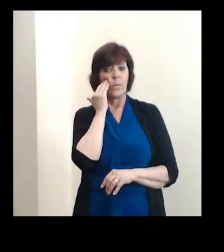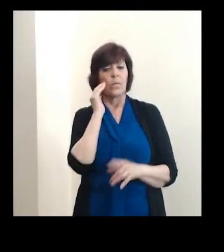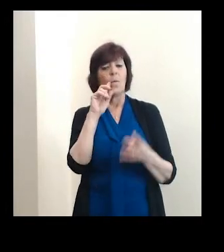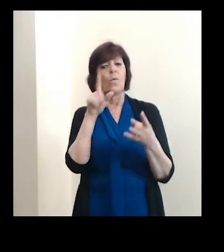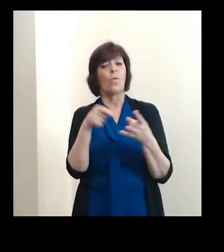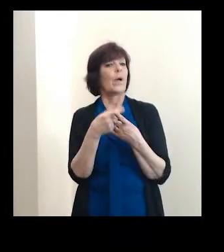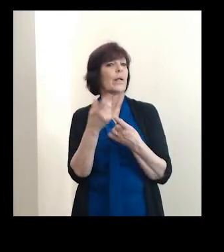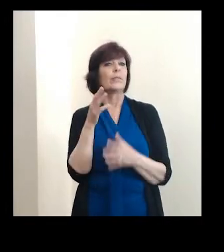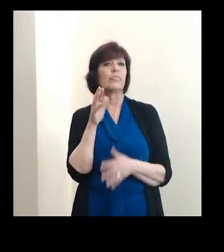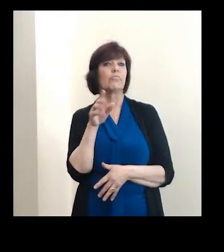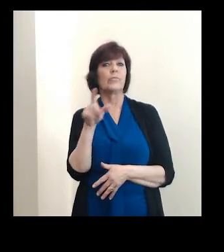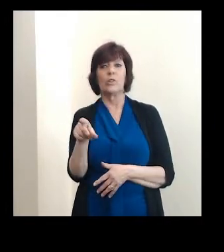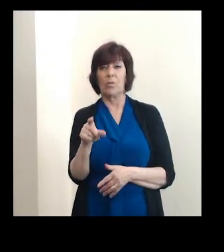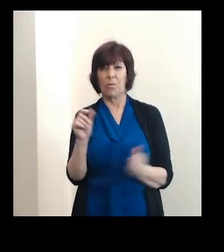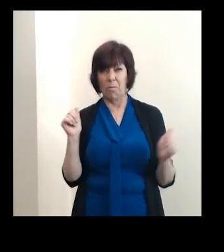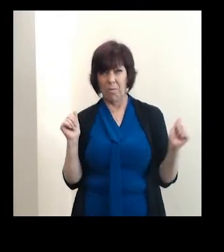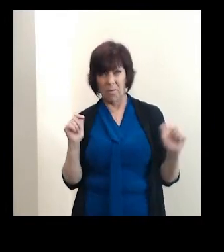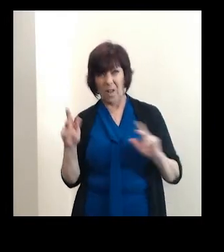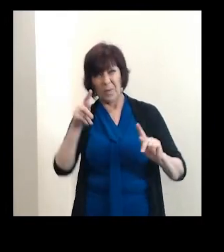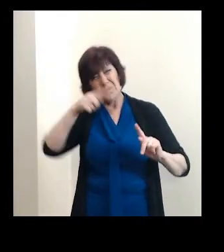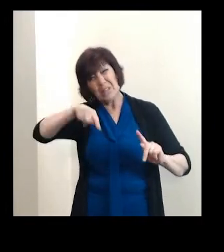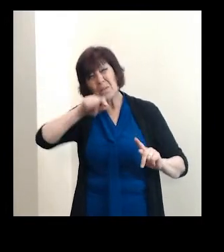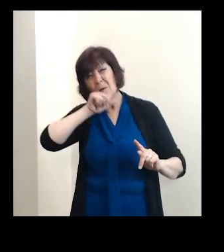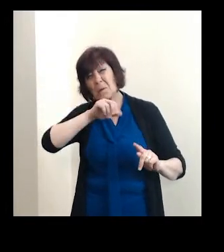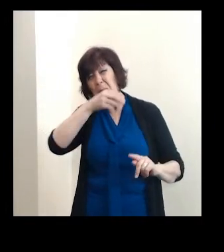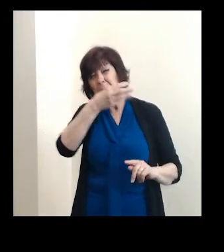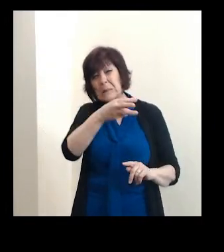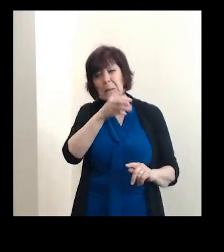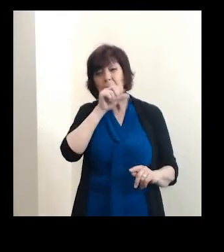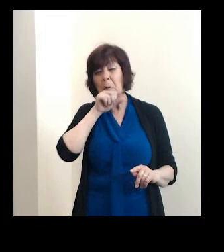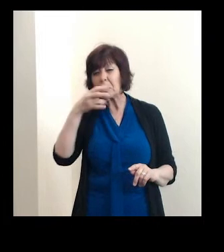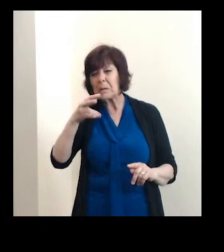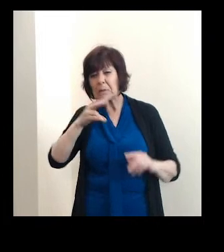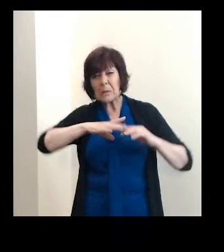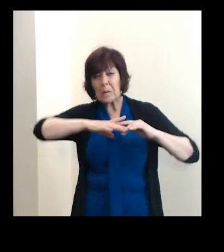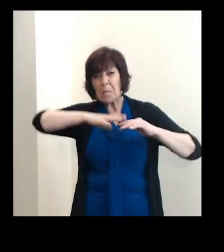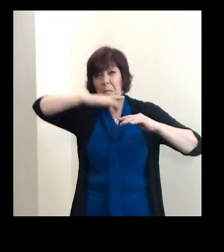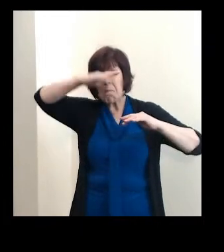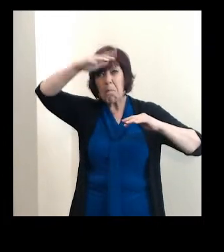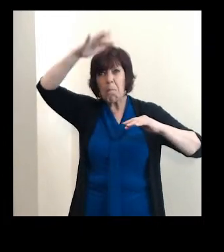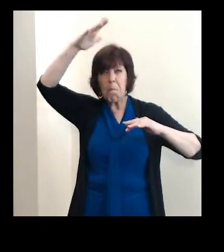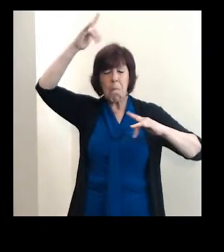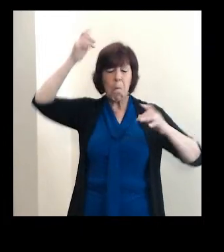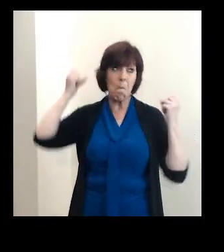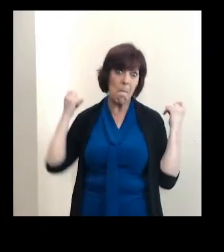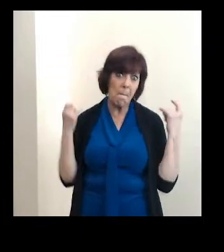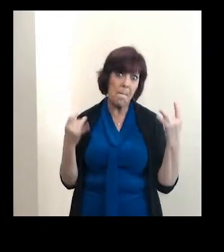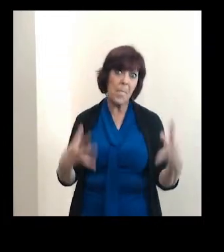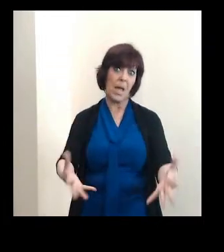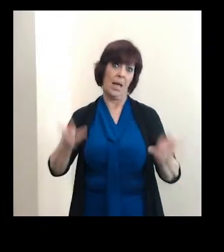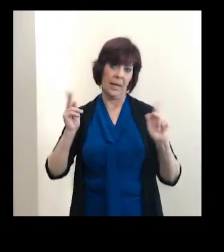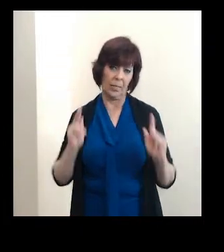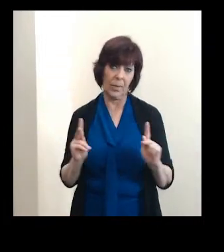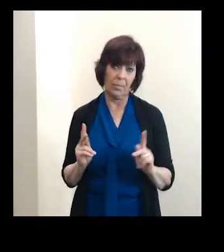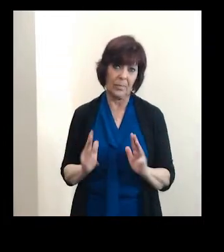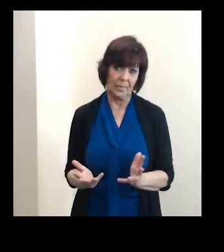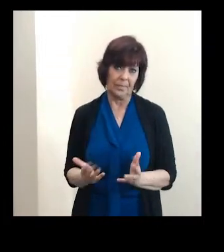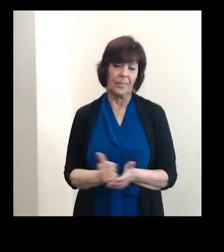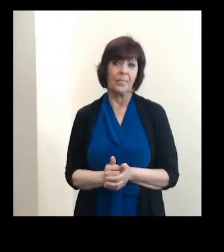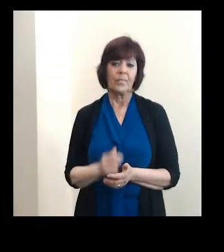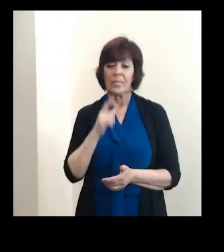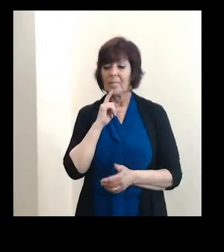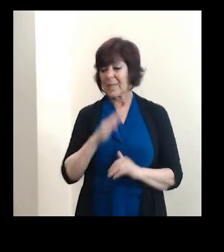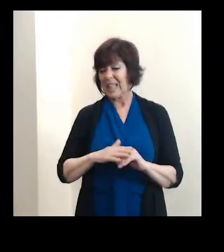about everyone 16 and above qualifying for a vaccine in Erie County, now we're looking at